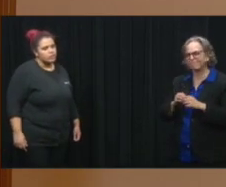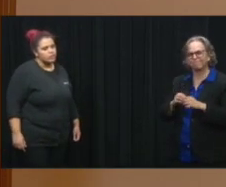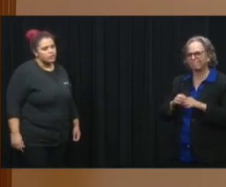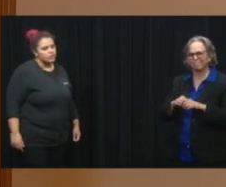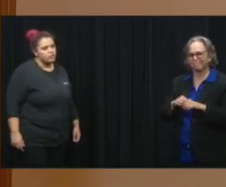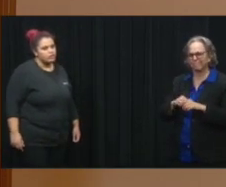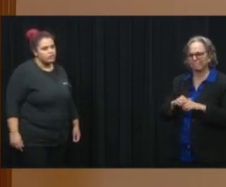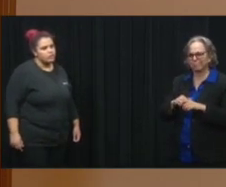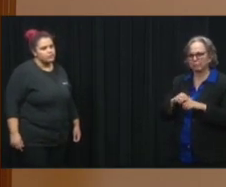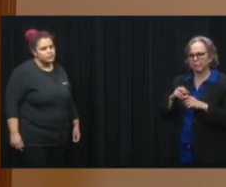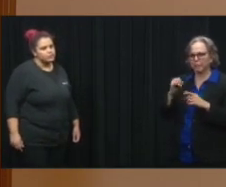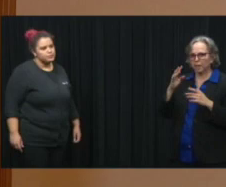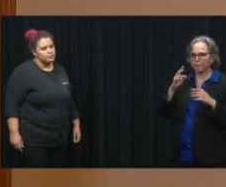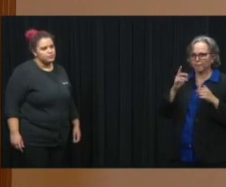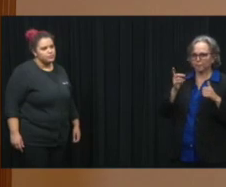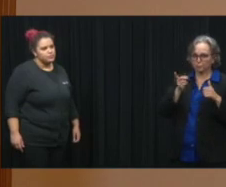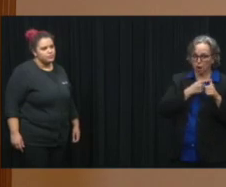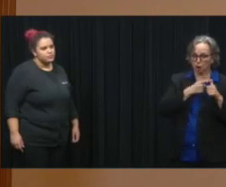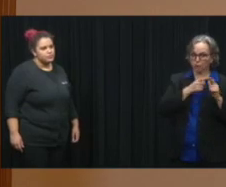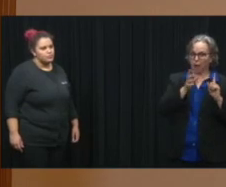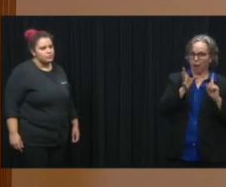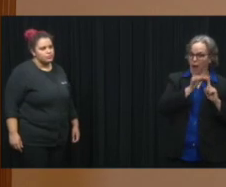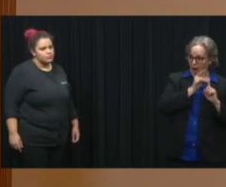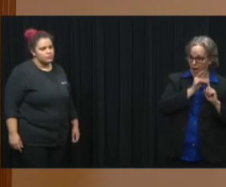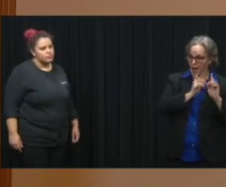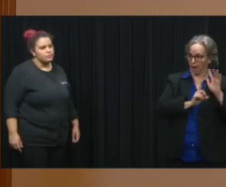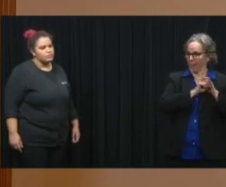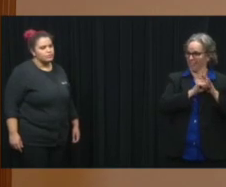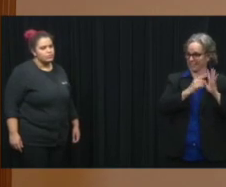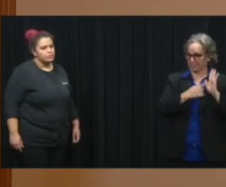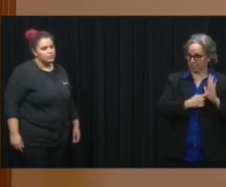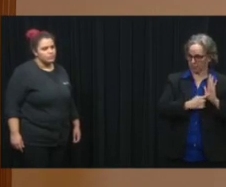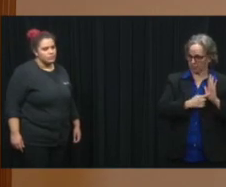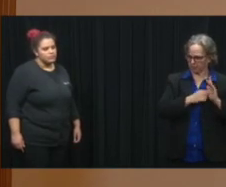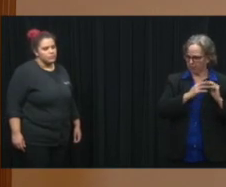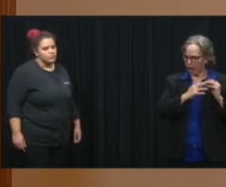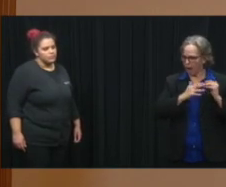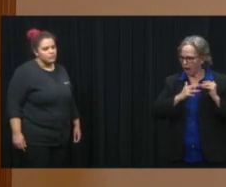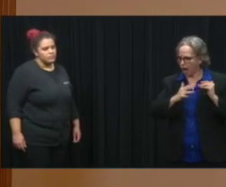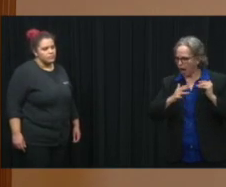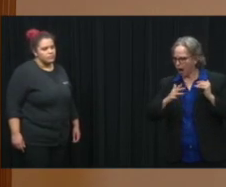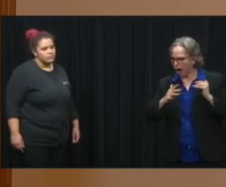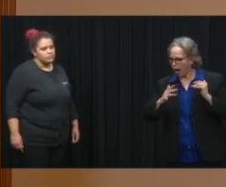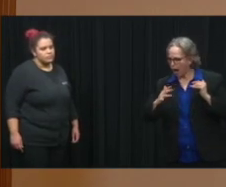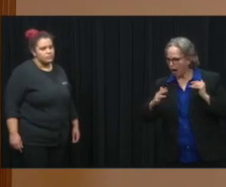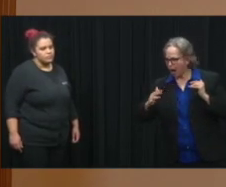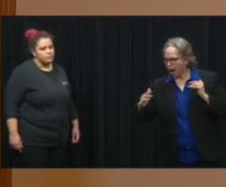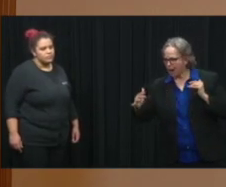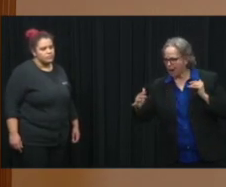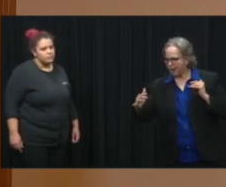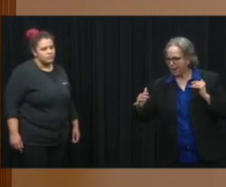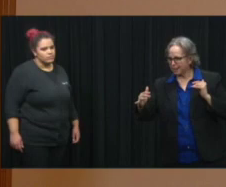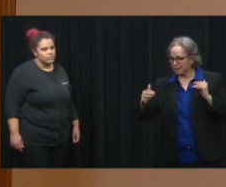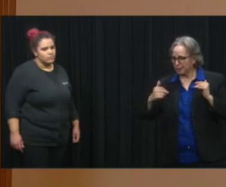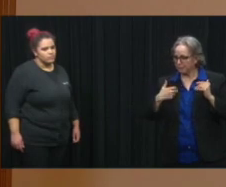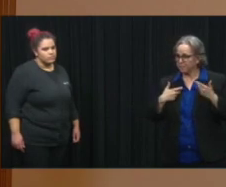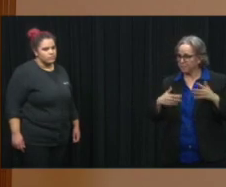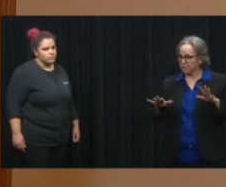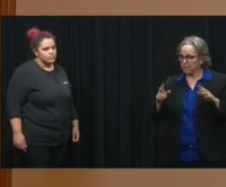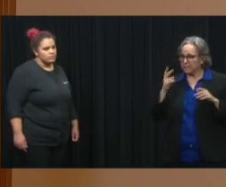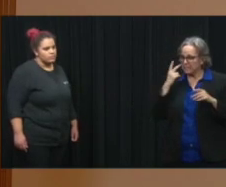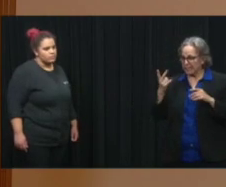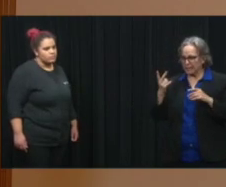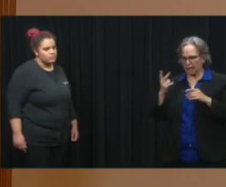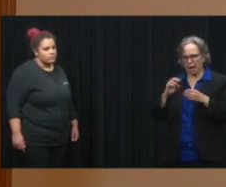can look at the cases we have. But as I've told you, I've seen drastic numbers about how many more cases there are than are being